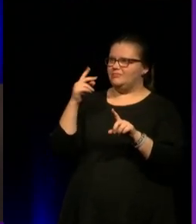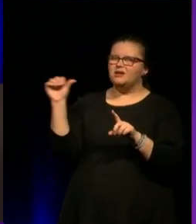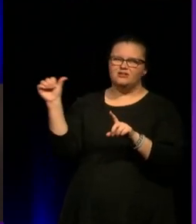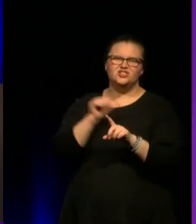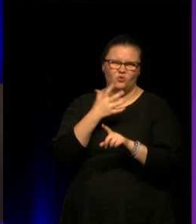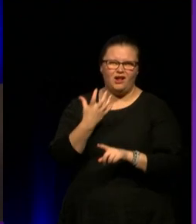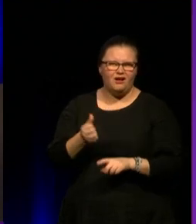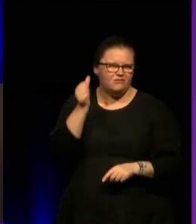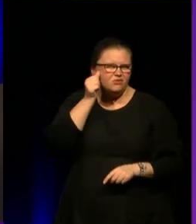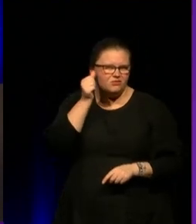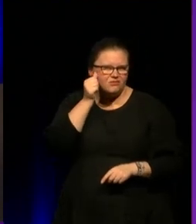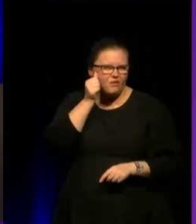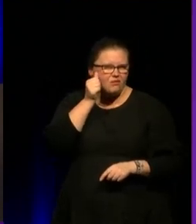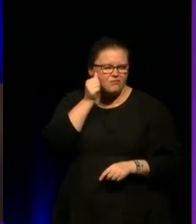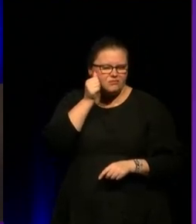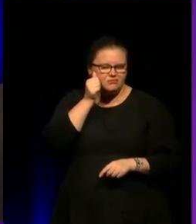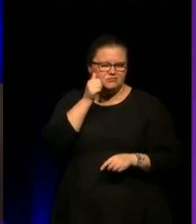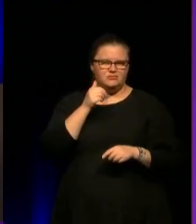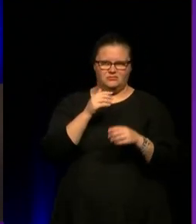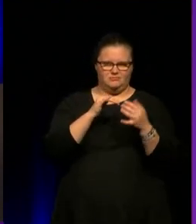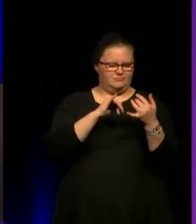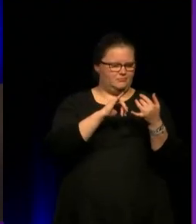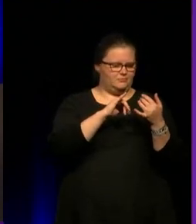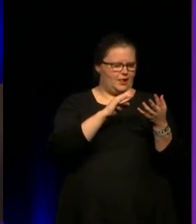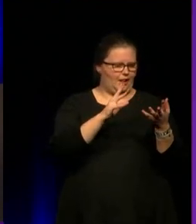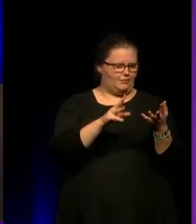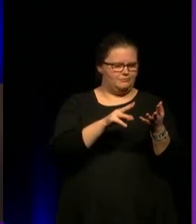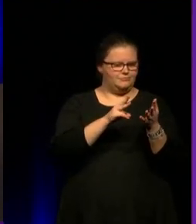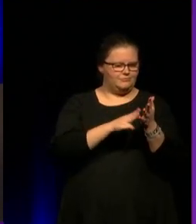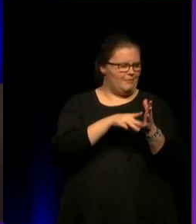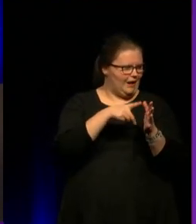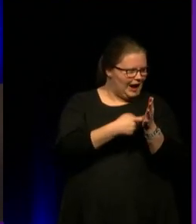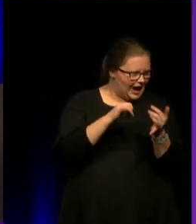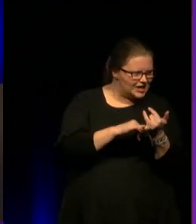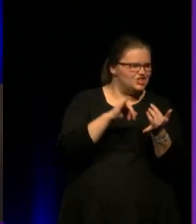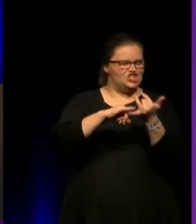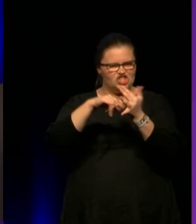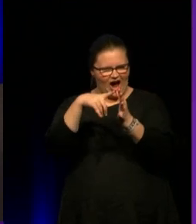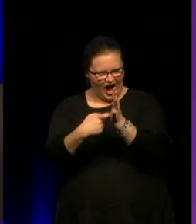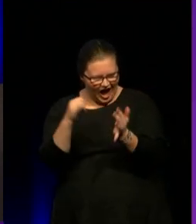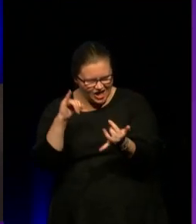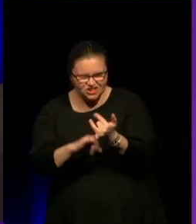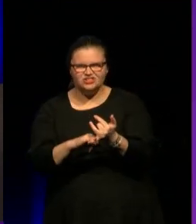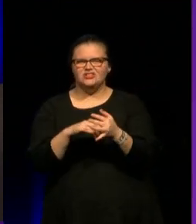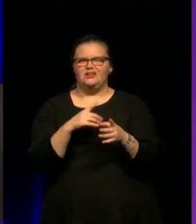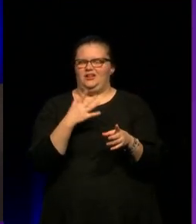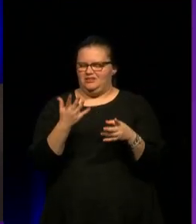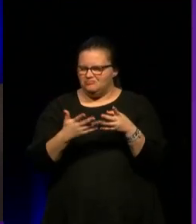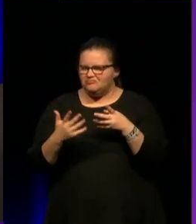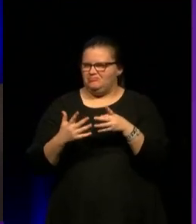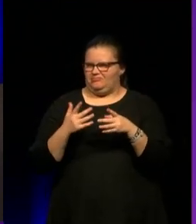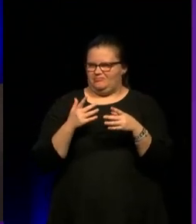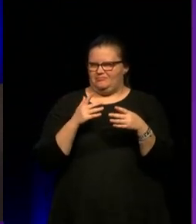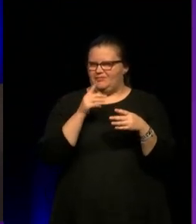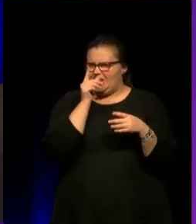have, really. Like, there was SARS-1 and there was MERS, and these were viruses that were kind of right on the edge of threatening to break into